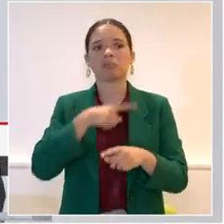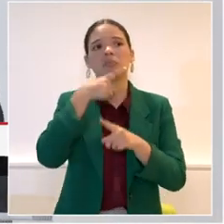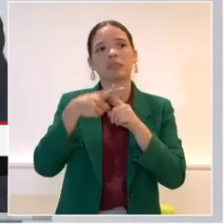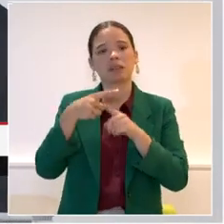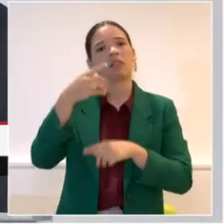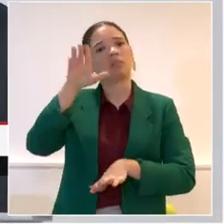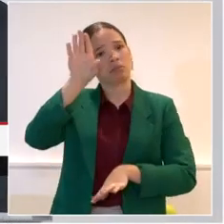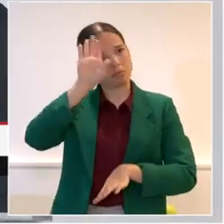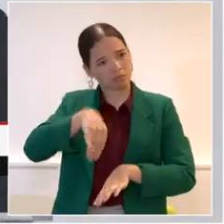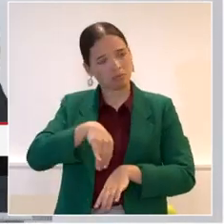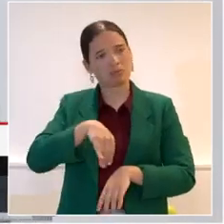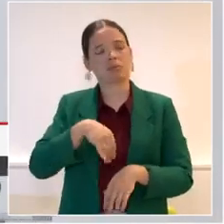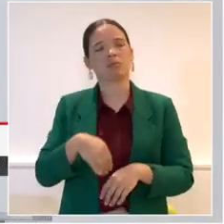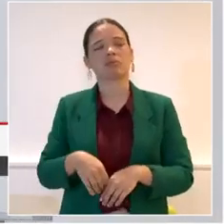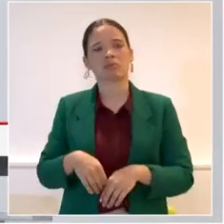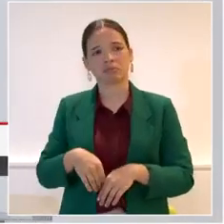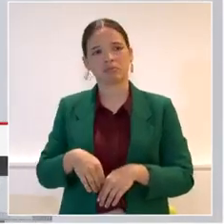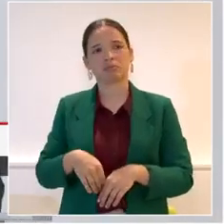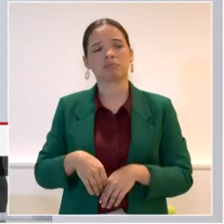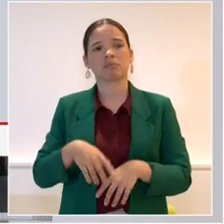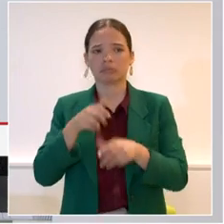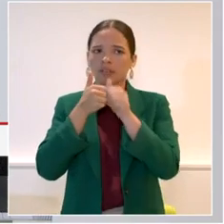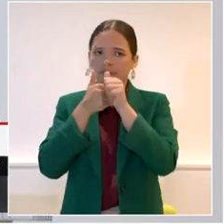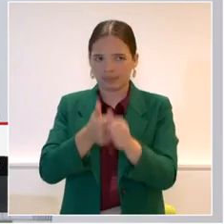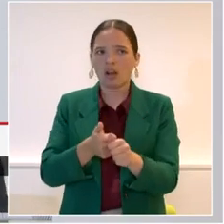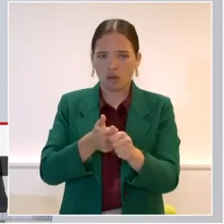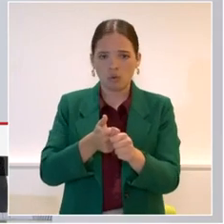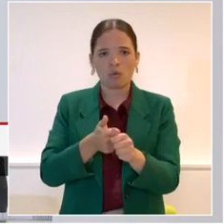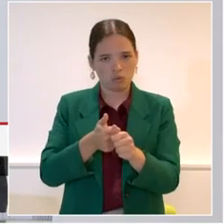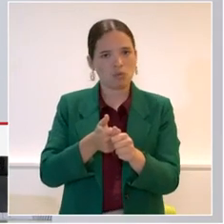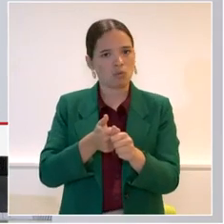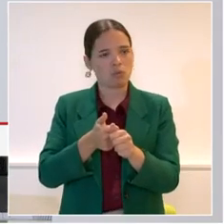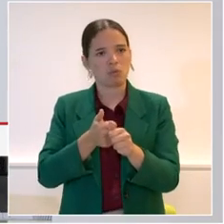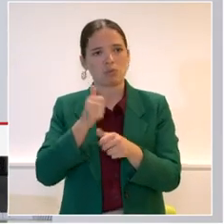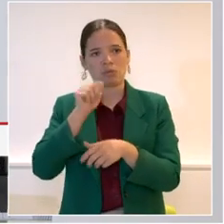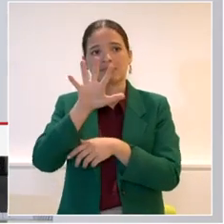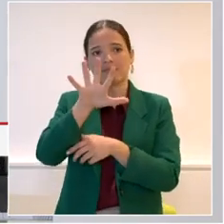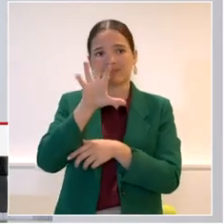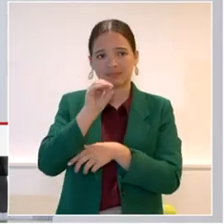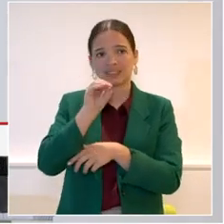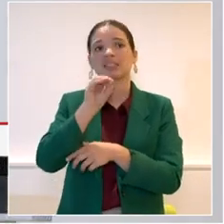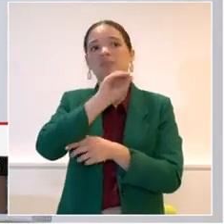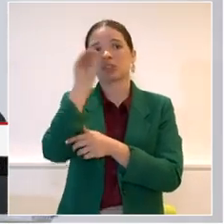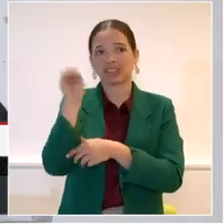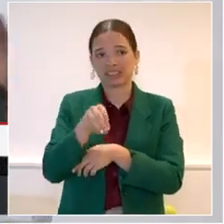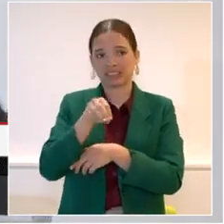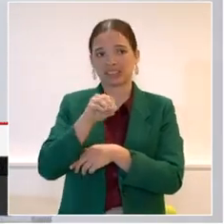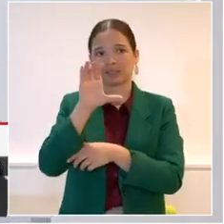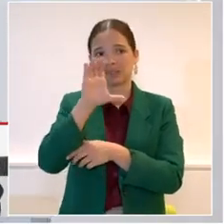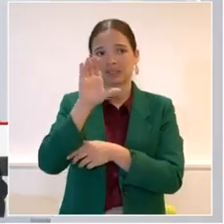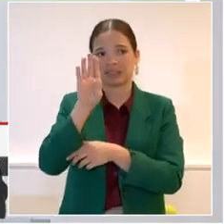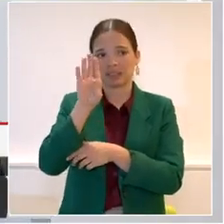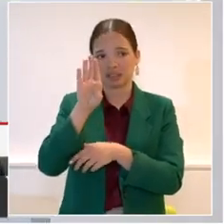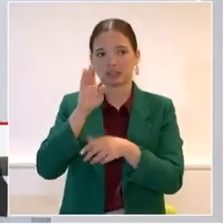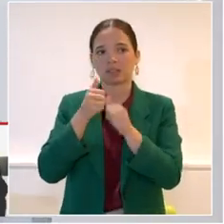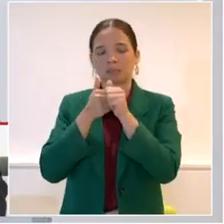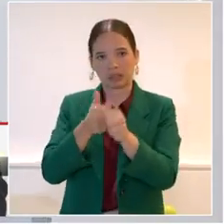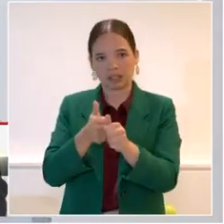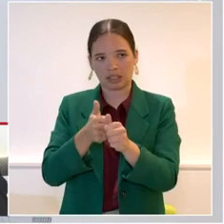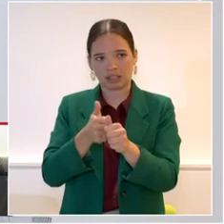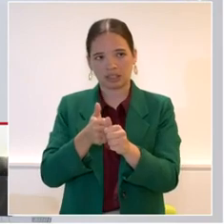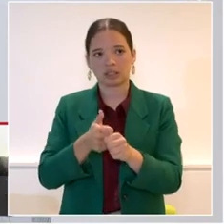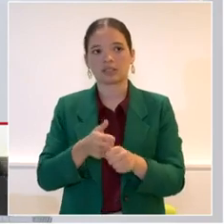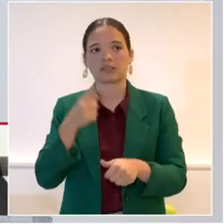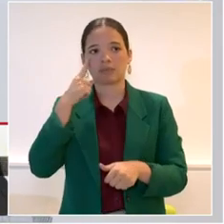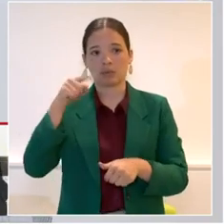35% CBE compliance by coming in at 50% CBE compliance on the construction of this